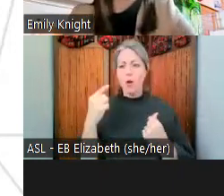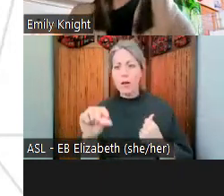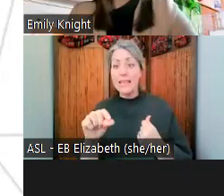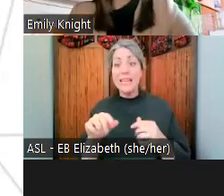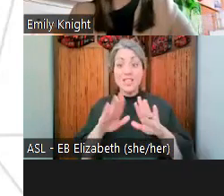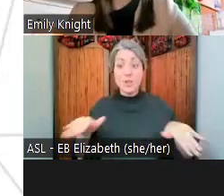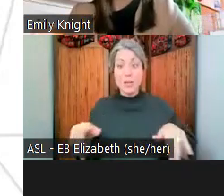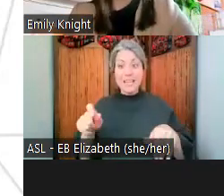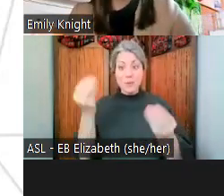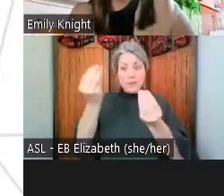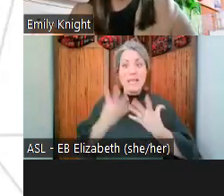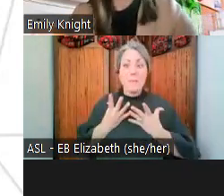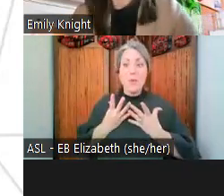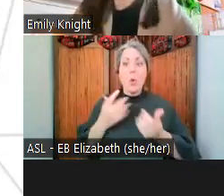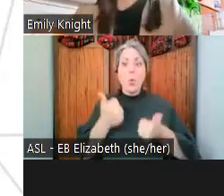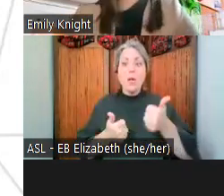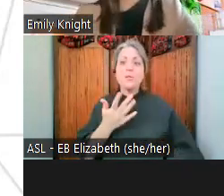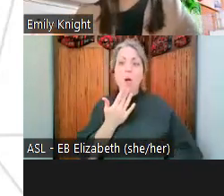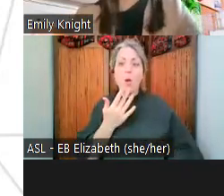tell us which color did the dot turn.